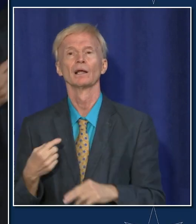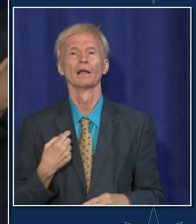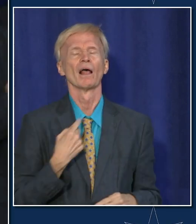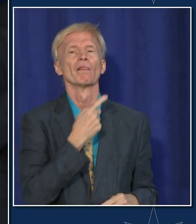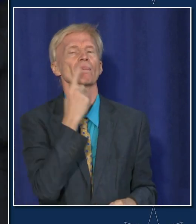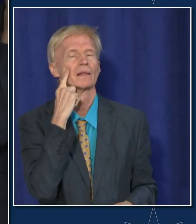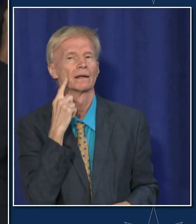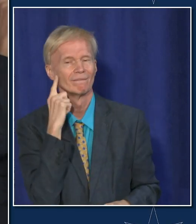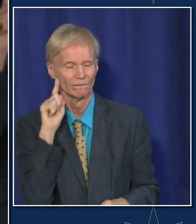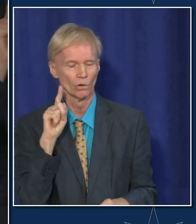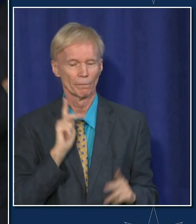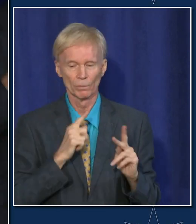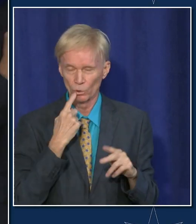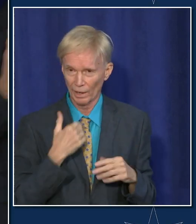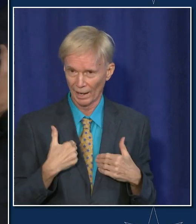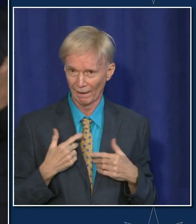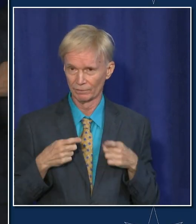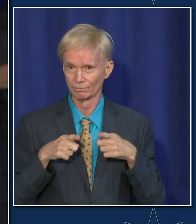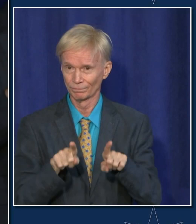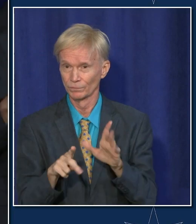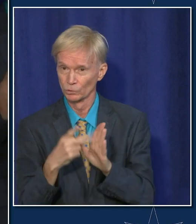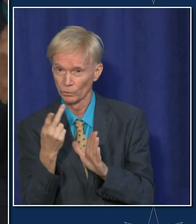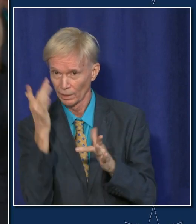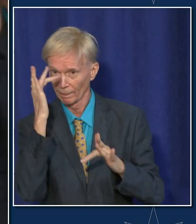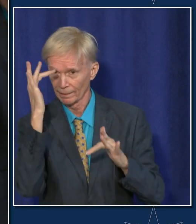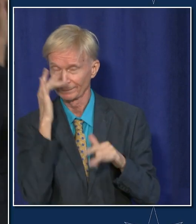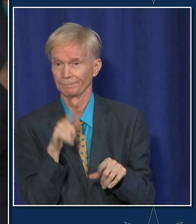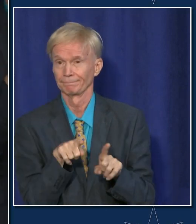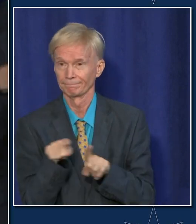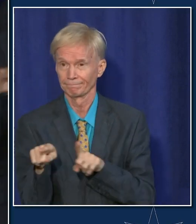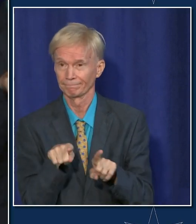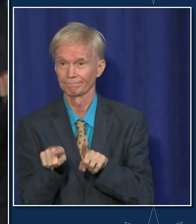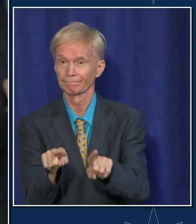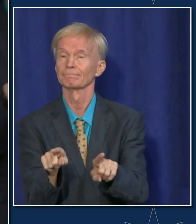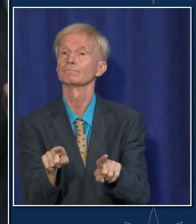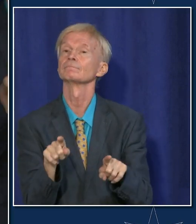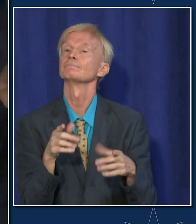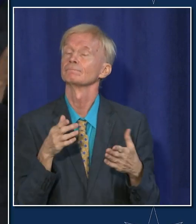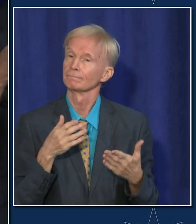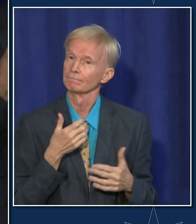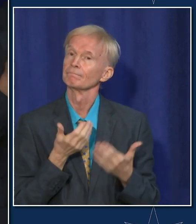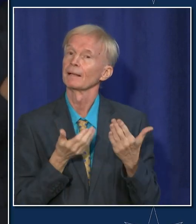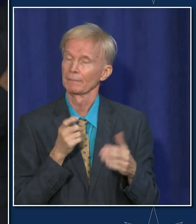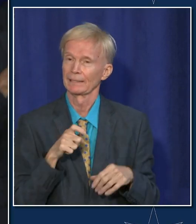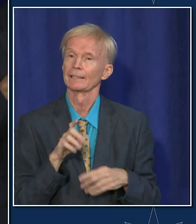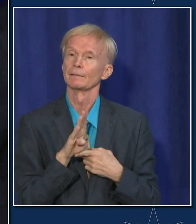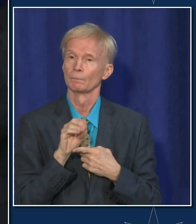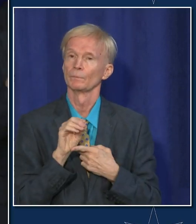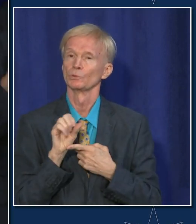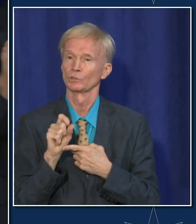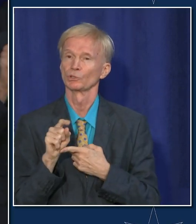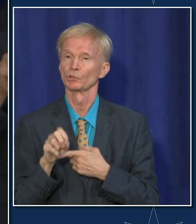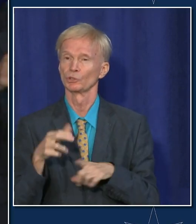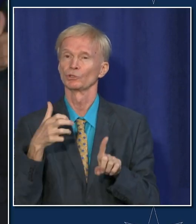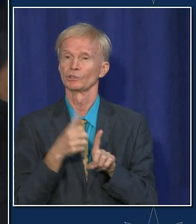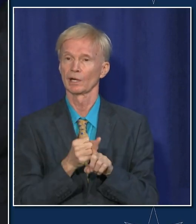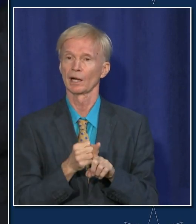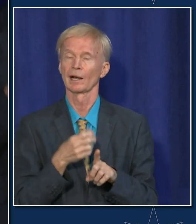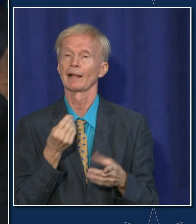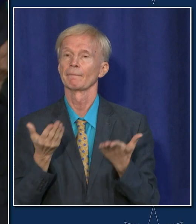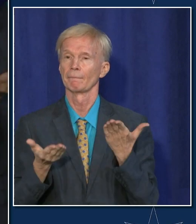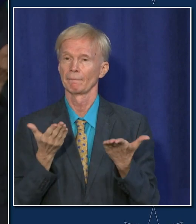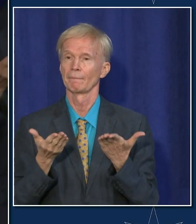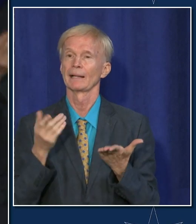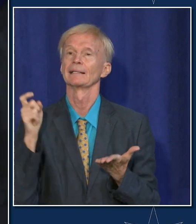the immunocompromised, I do think is the right decision based on what I've seen. And we may see additional recommendations coming down the